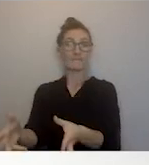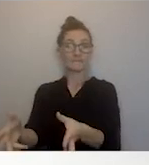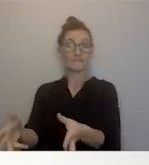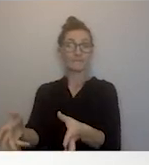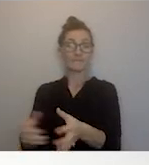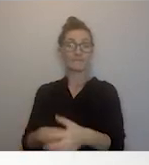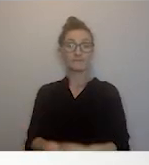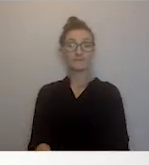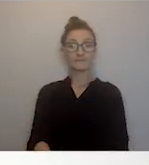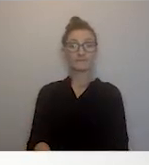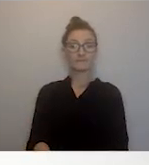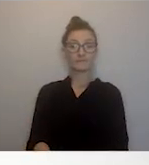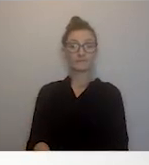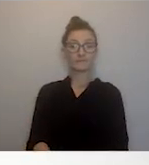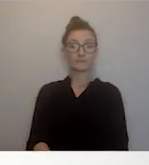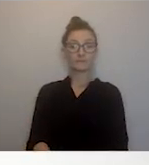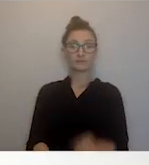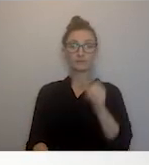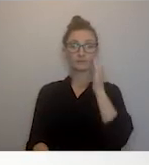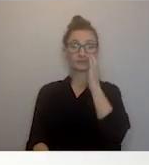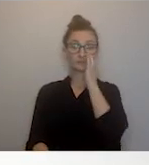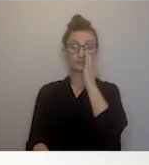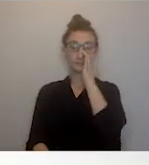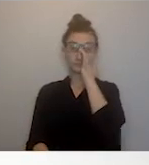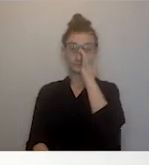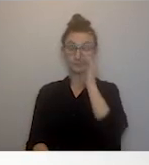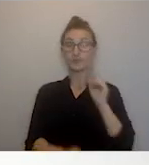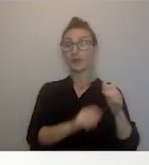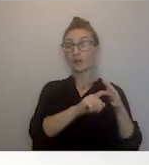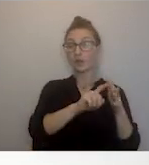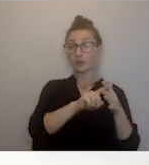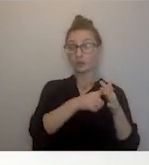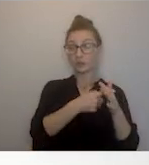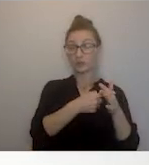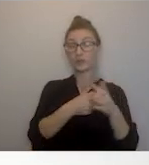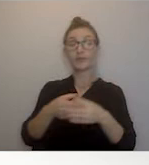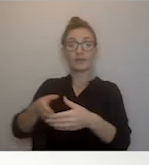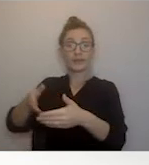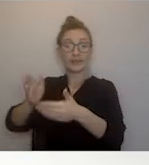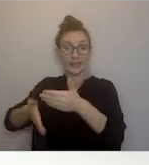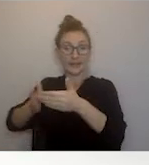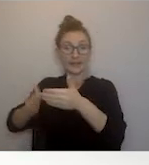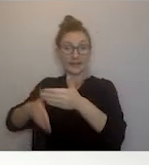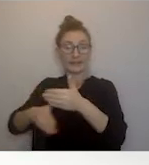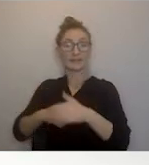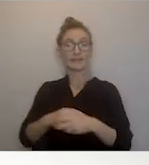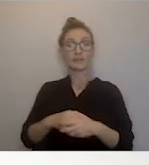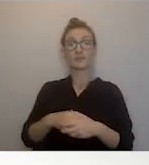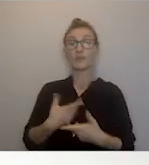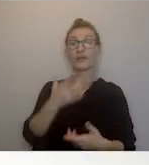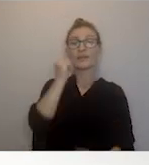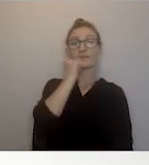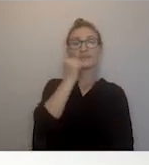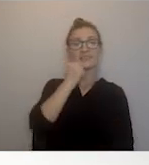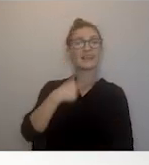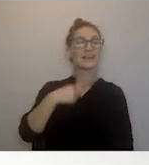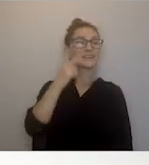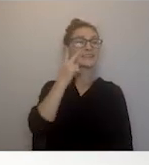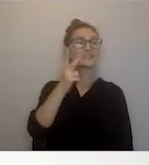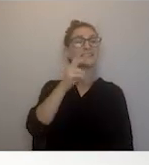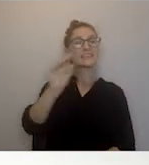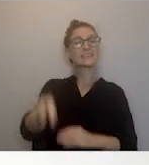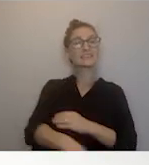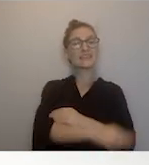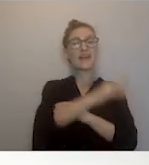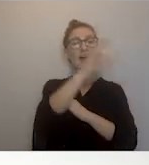have left in the words. So this was the original written text, and here's what it turned into. So we went from,